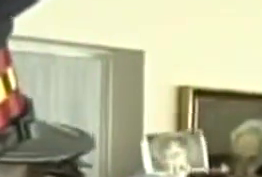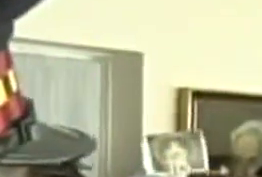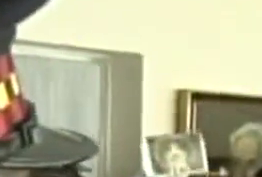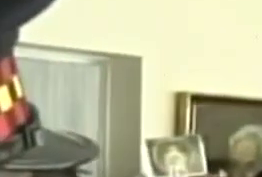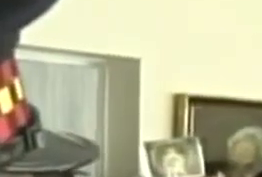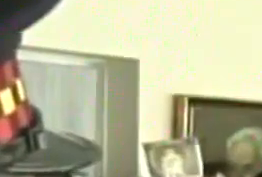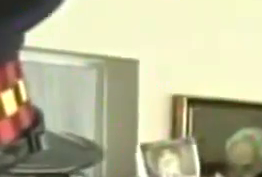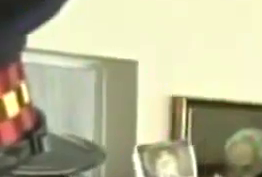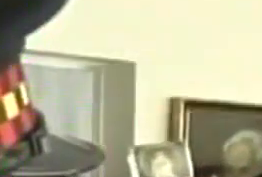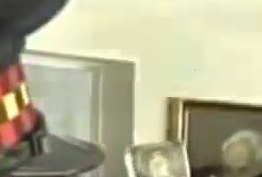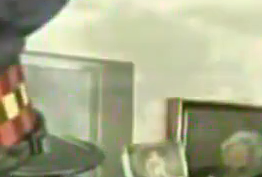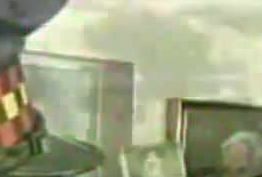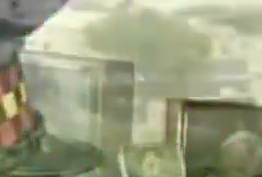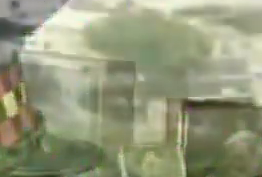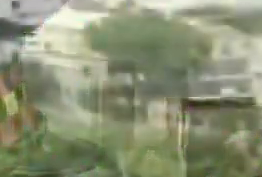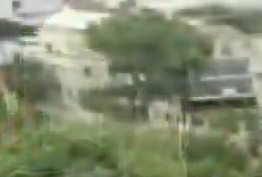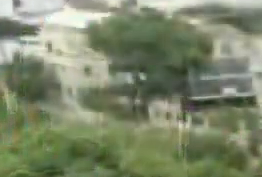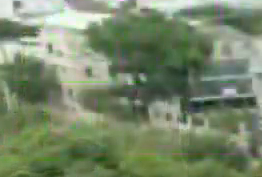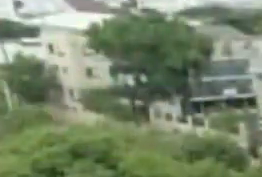An aerial view of our